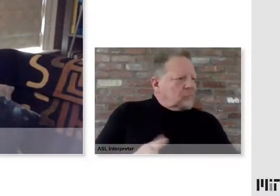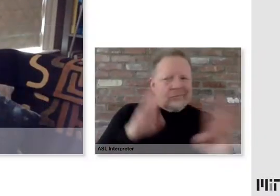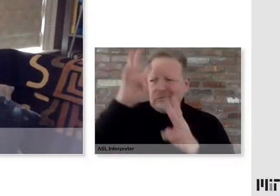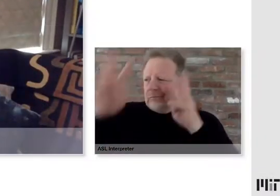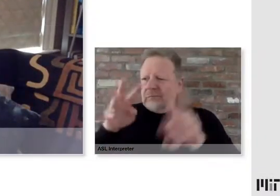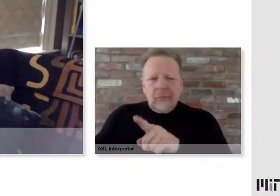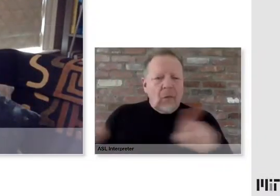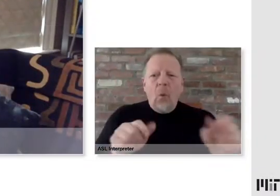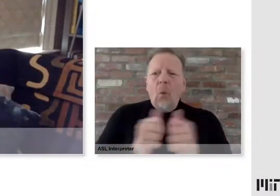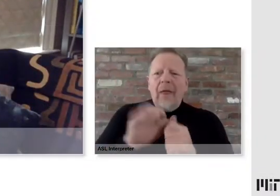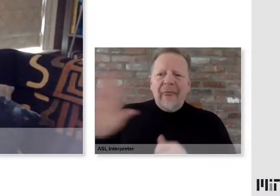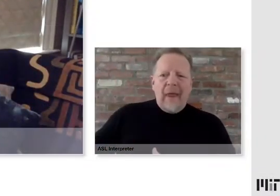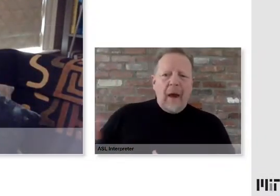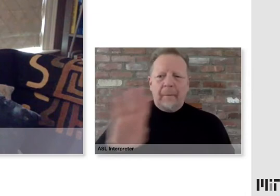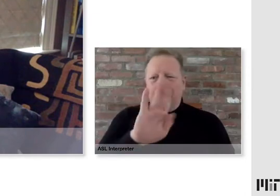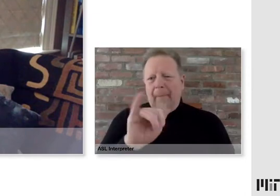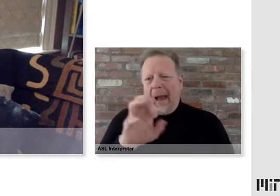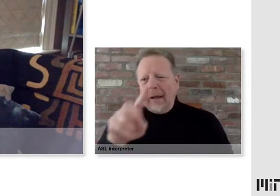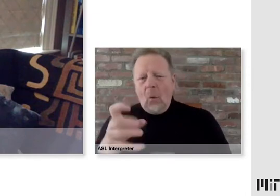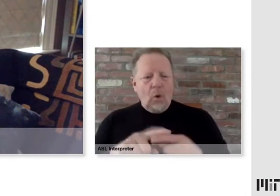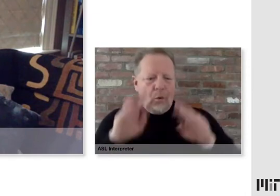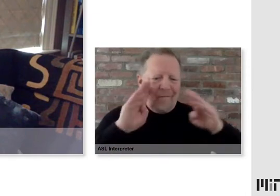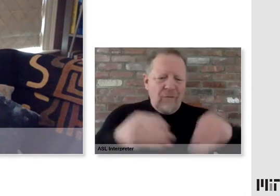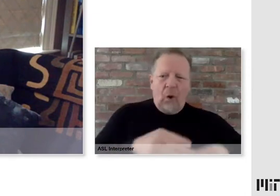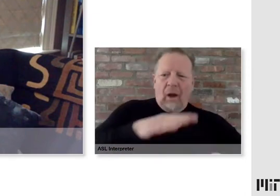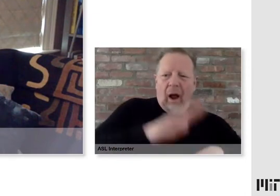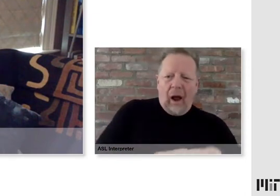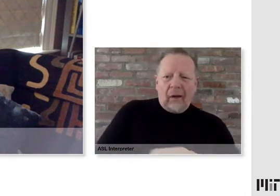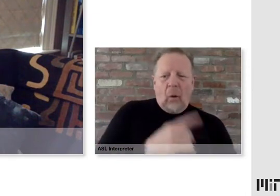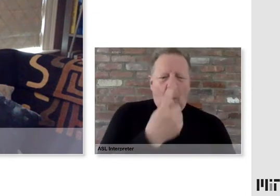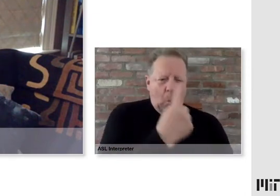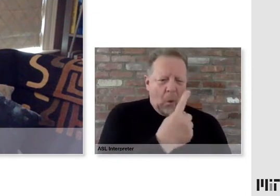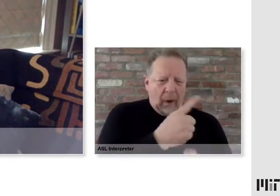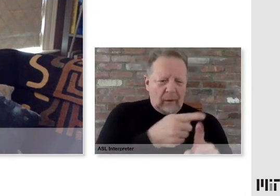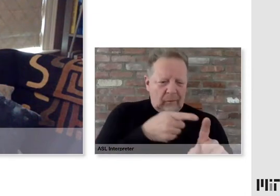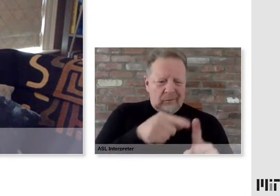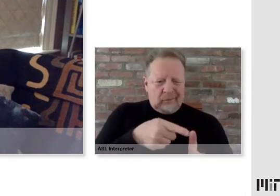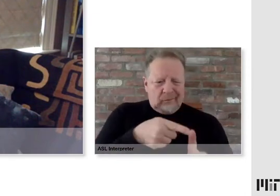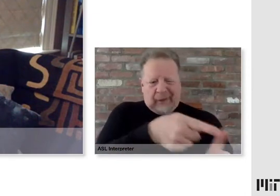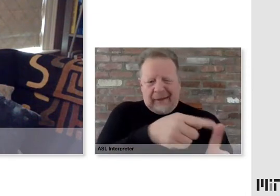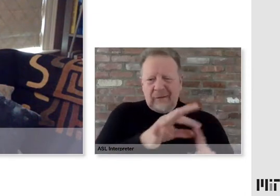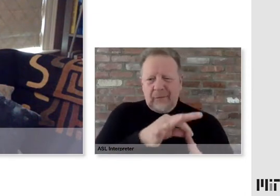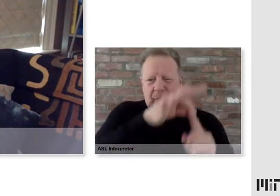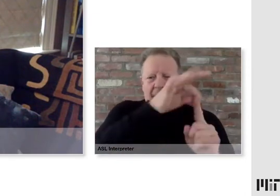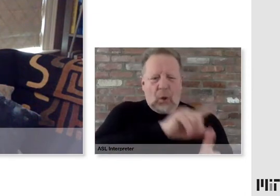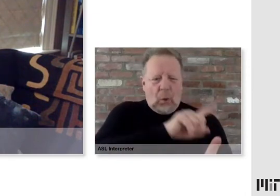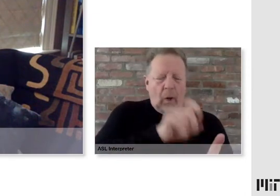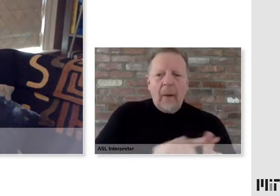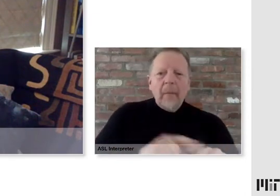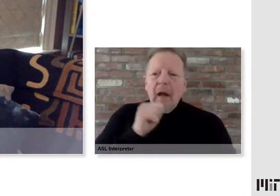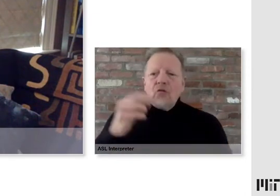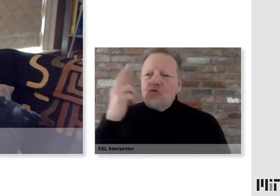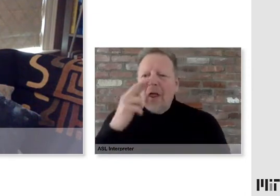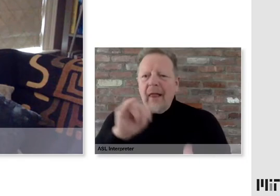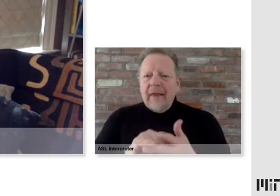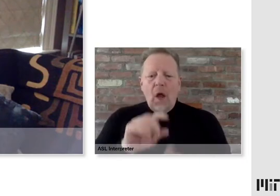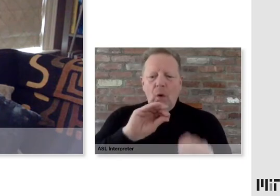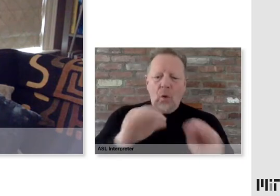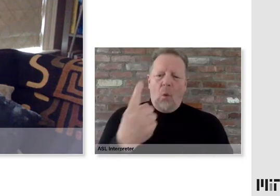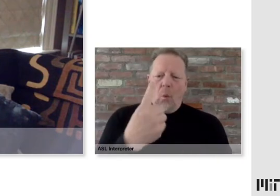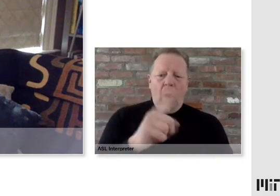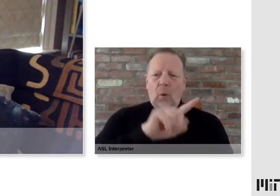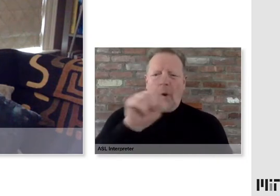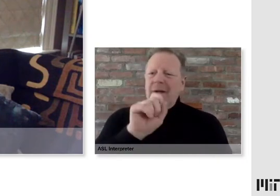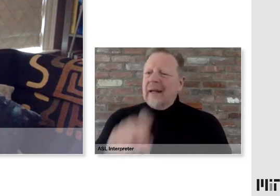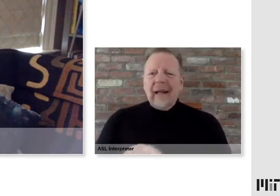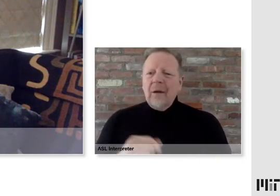biases, wanting to focus on one particular question without realizing that no one question can be isolated in